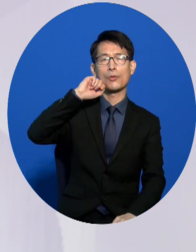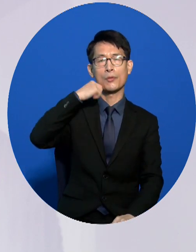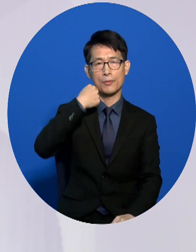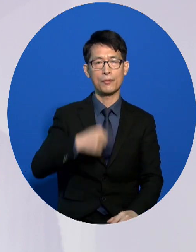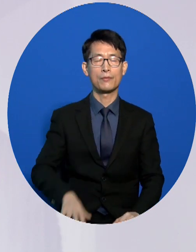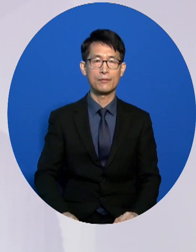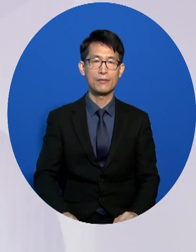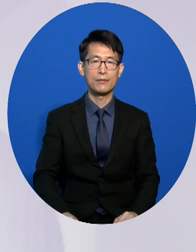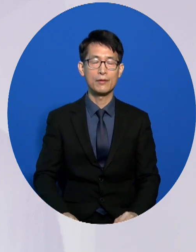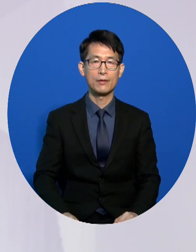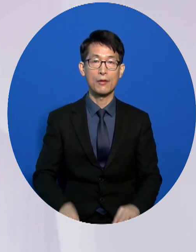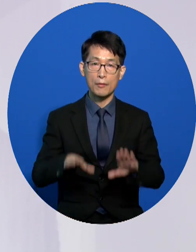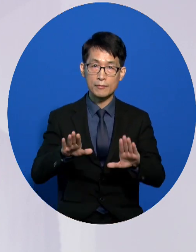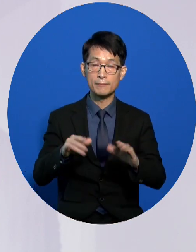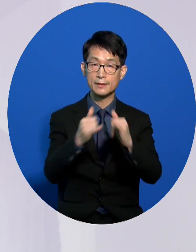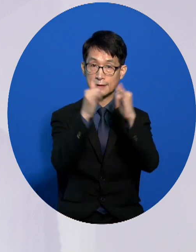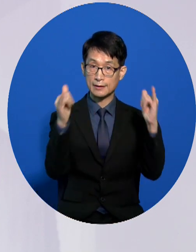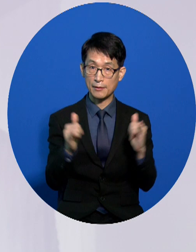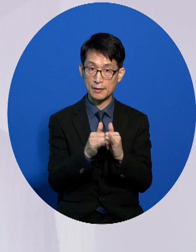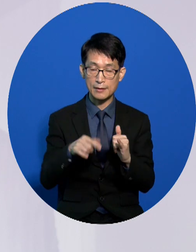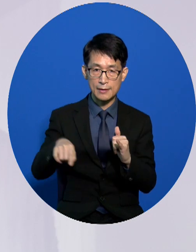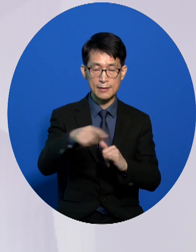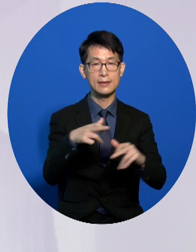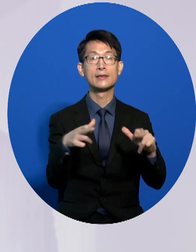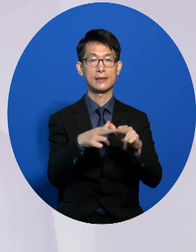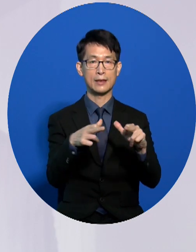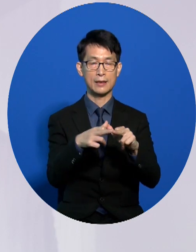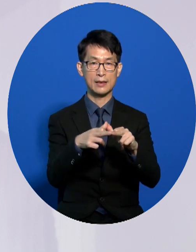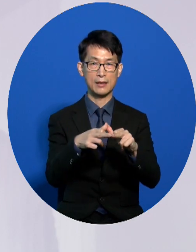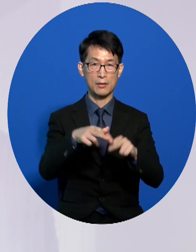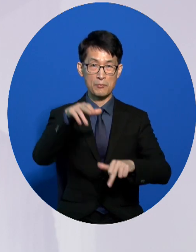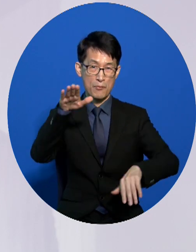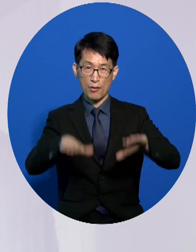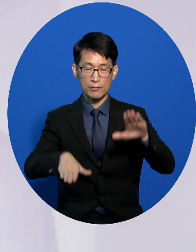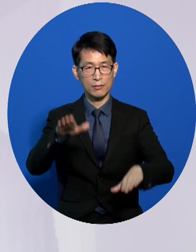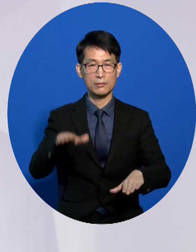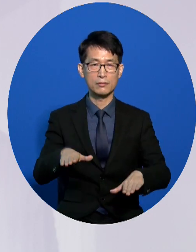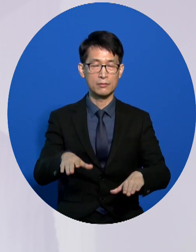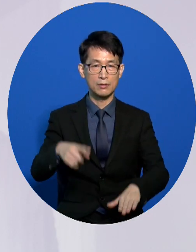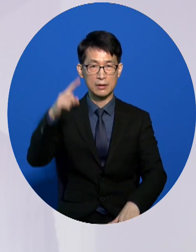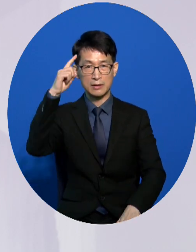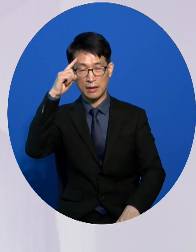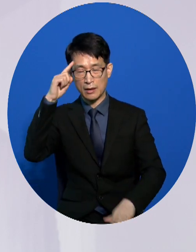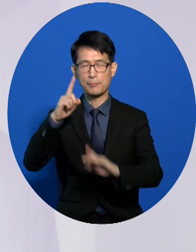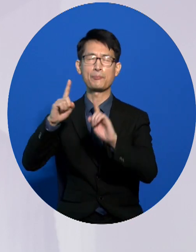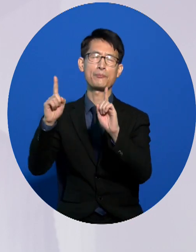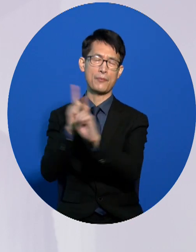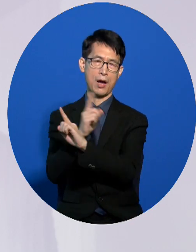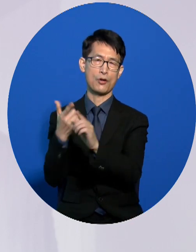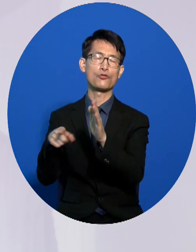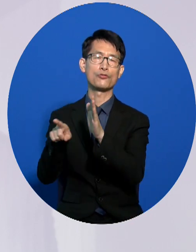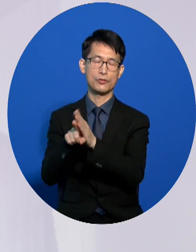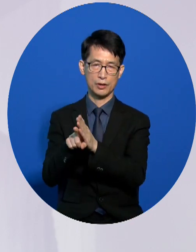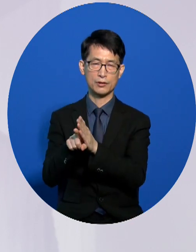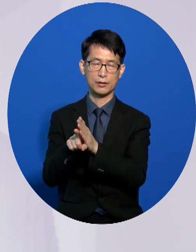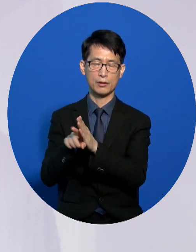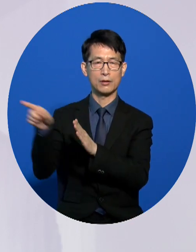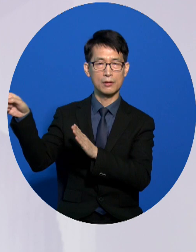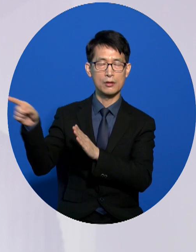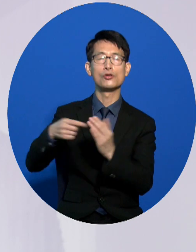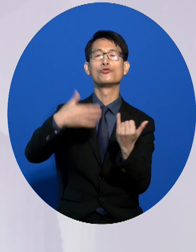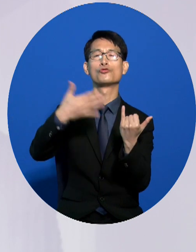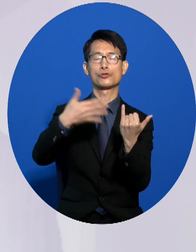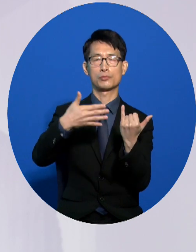does not have that much of a warm view or perspective towards persons with disabilities. And that